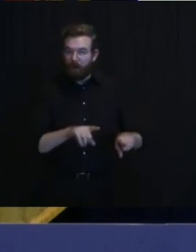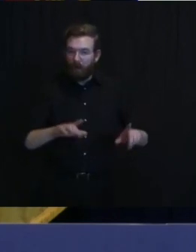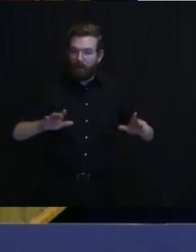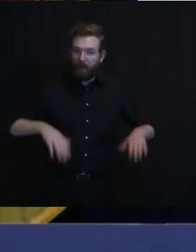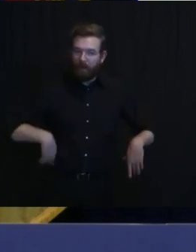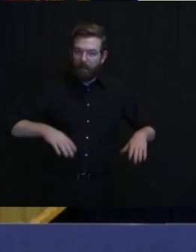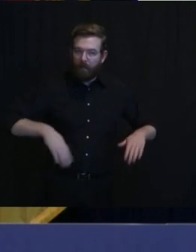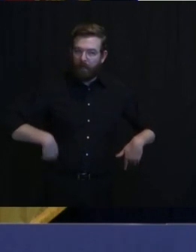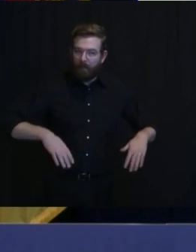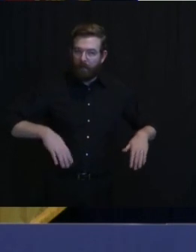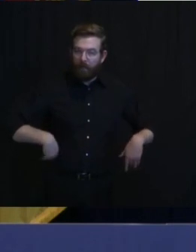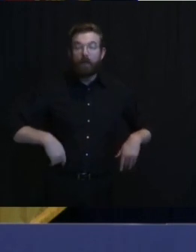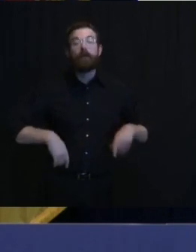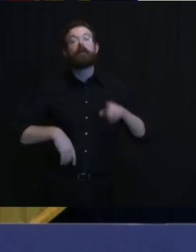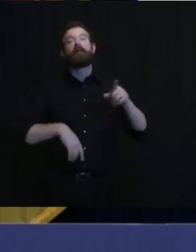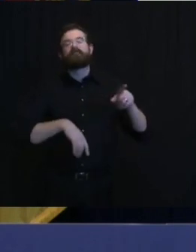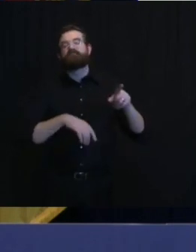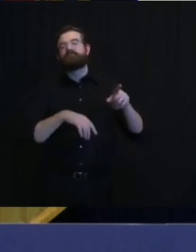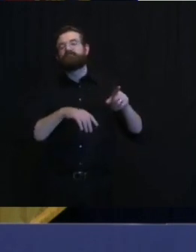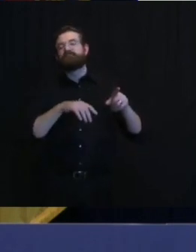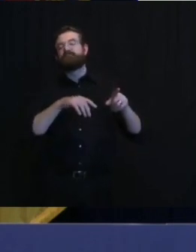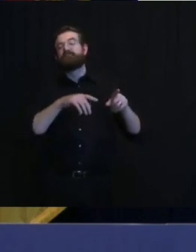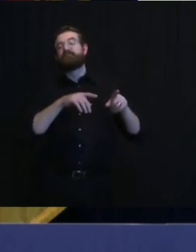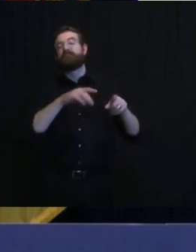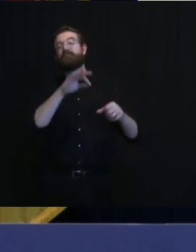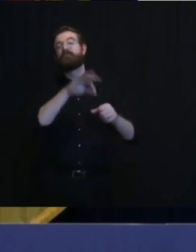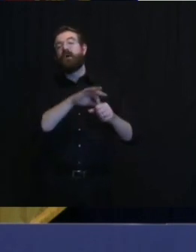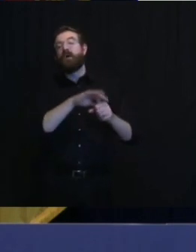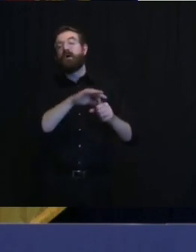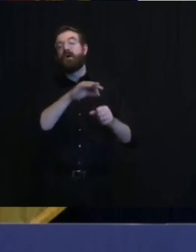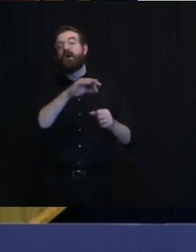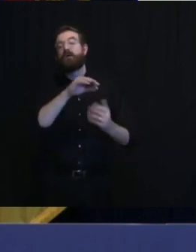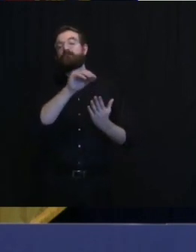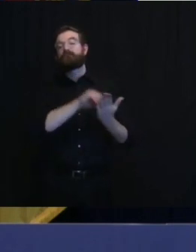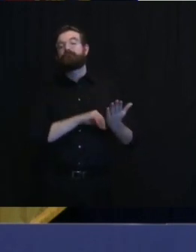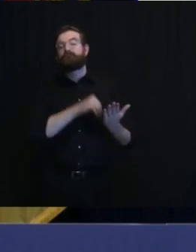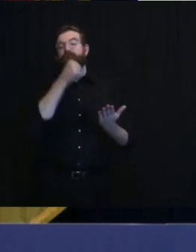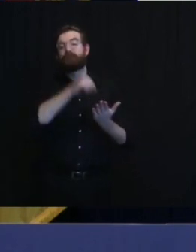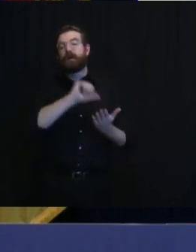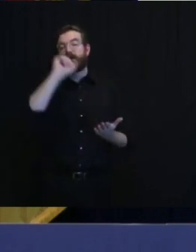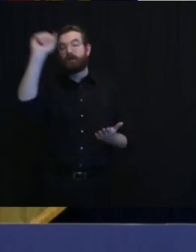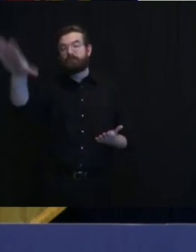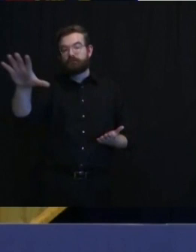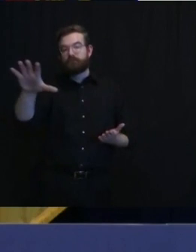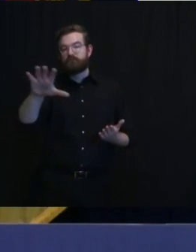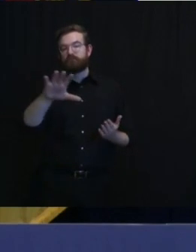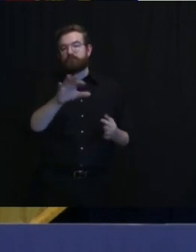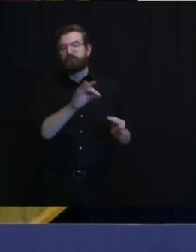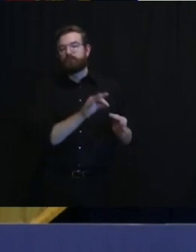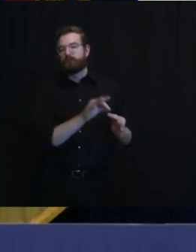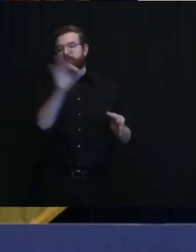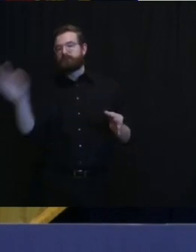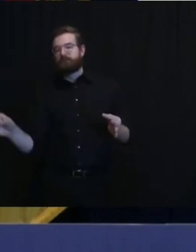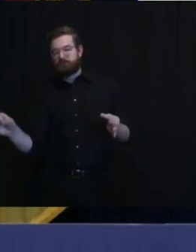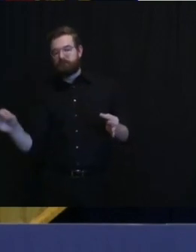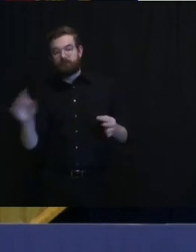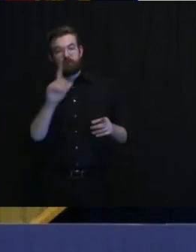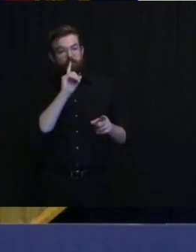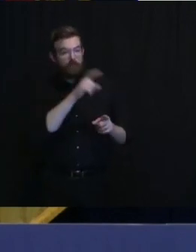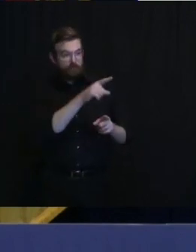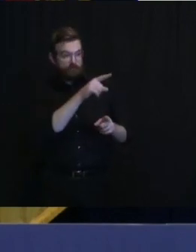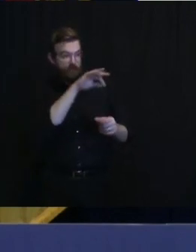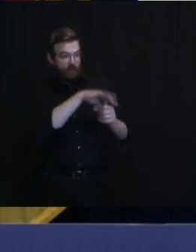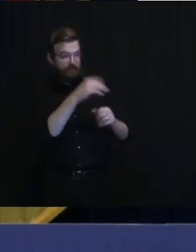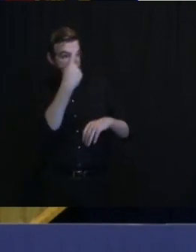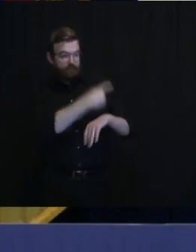election day, but you've got 7 days to be included. So I don't think we'll be giving a full accounting of this for a little bit. But the